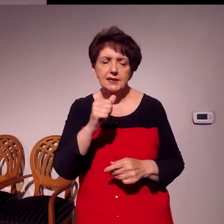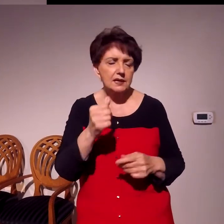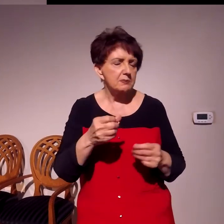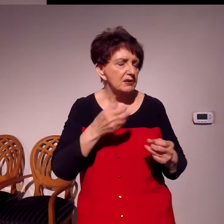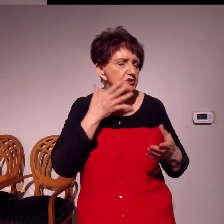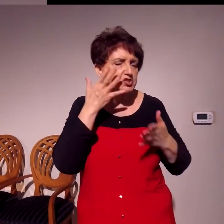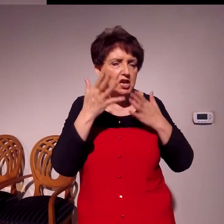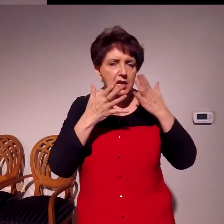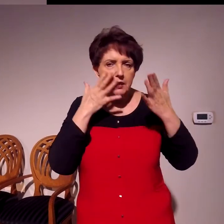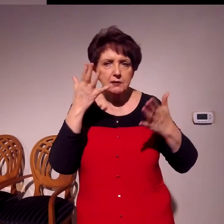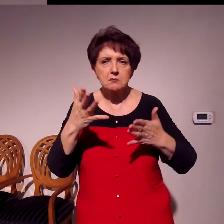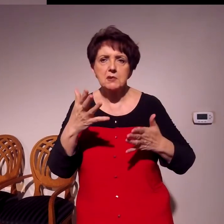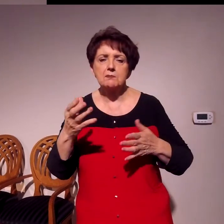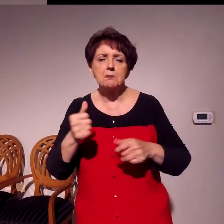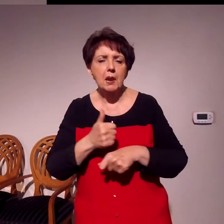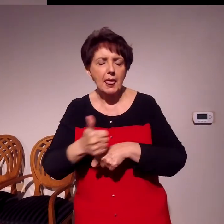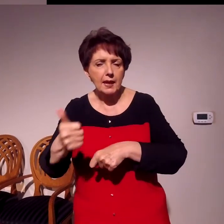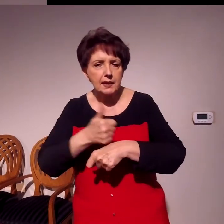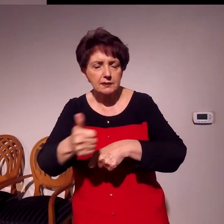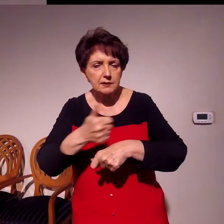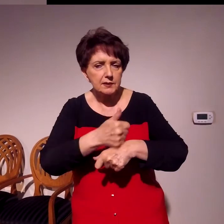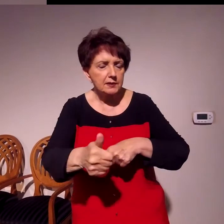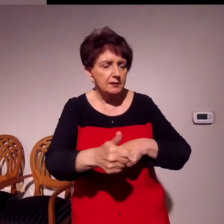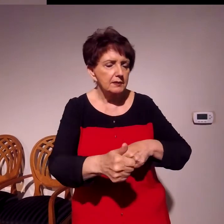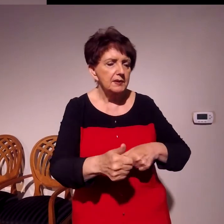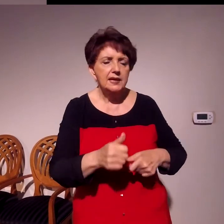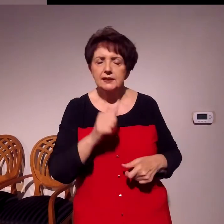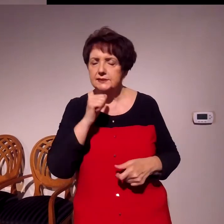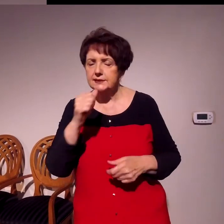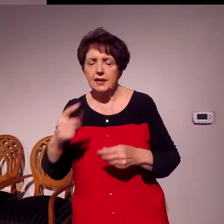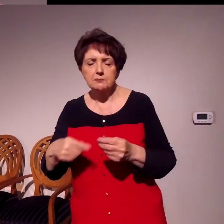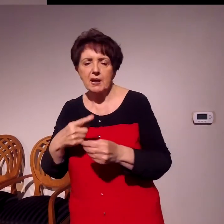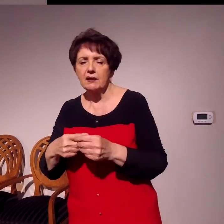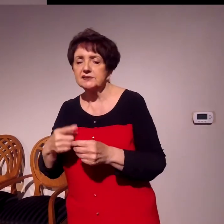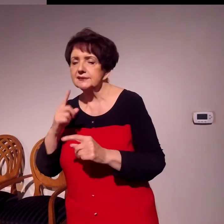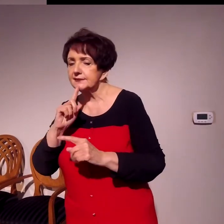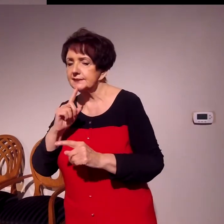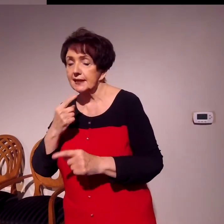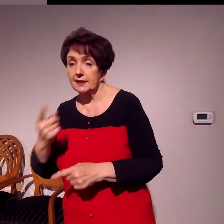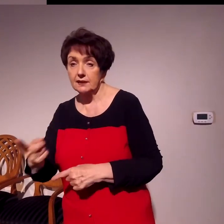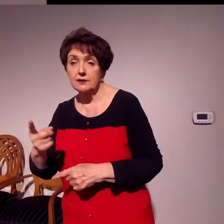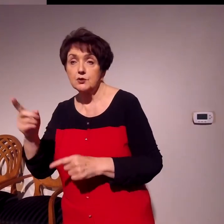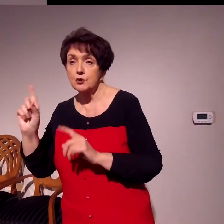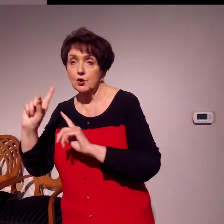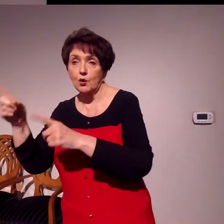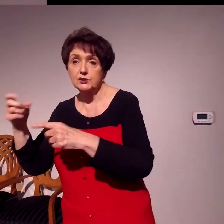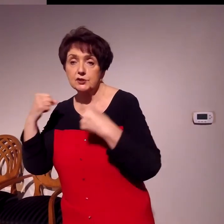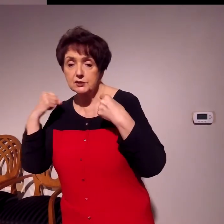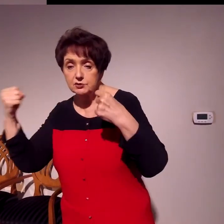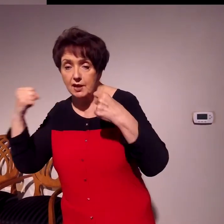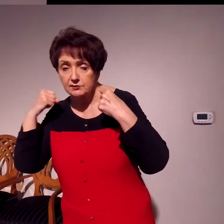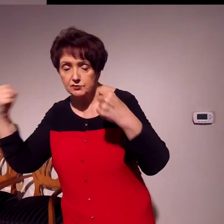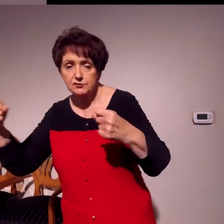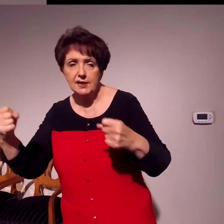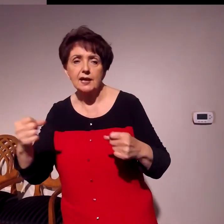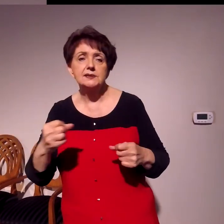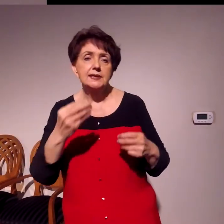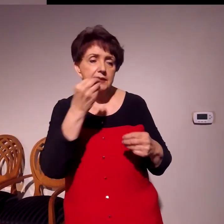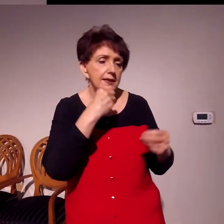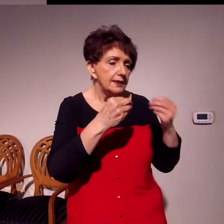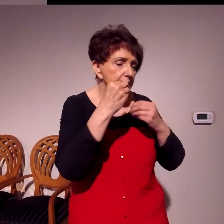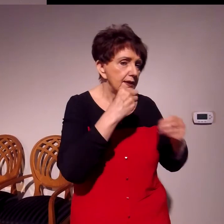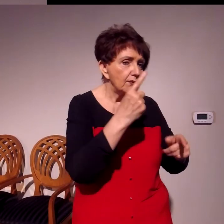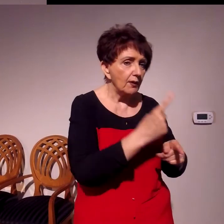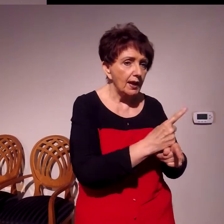is it about saying, I'm now going to go to the gym, not have sugar, eat right, become a vegetarian, No, we're